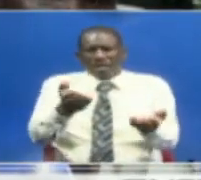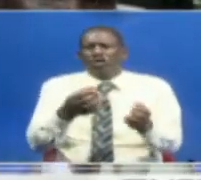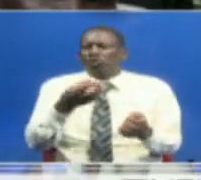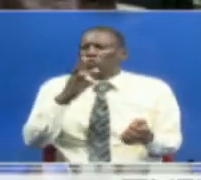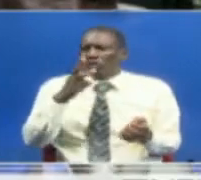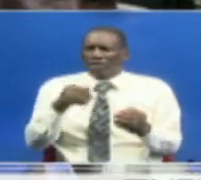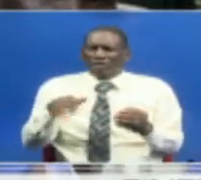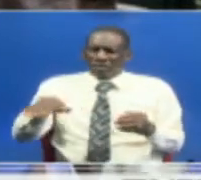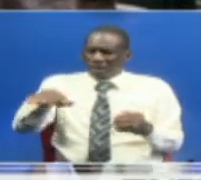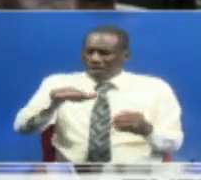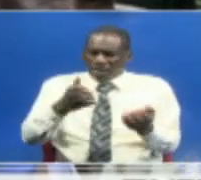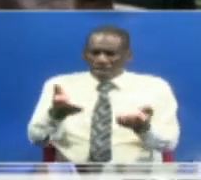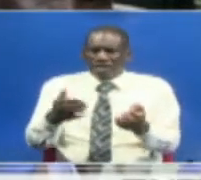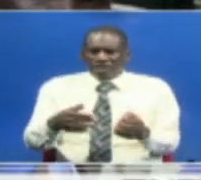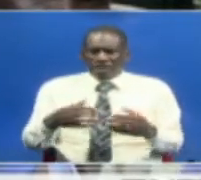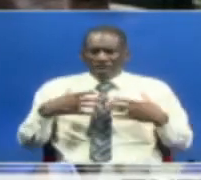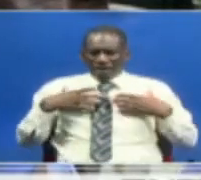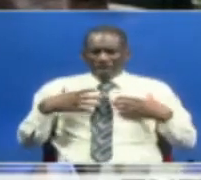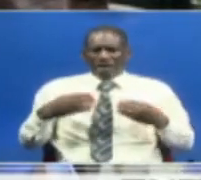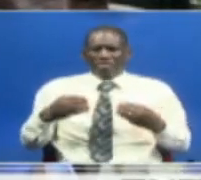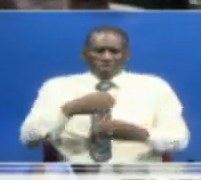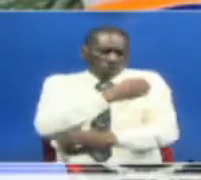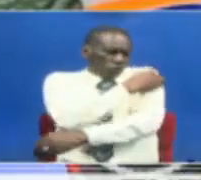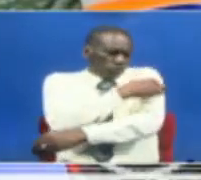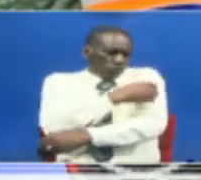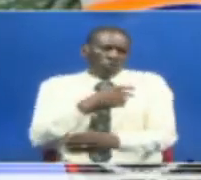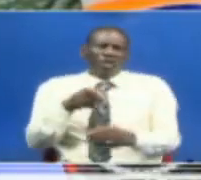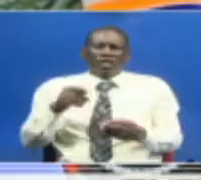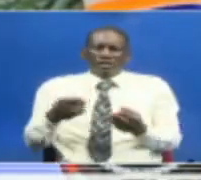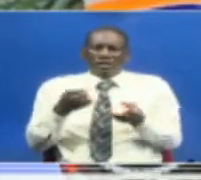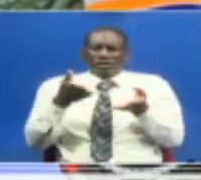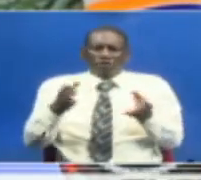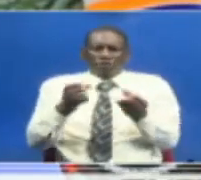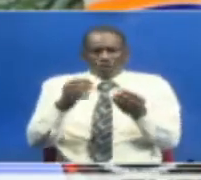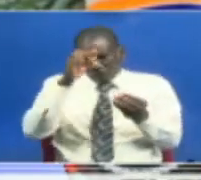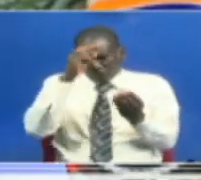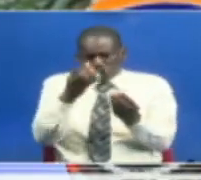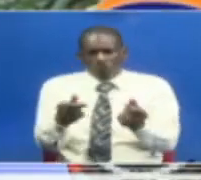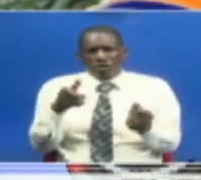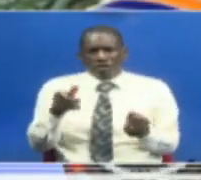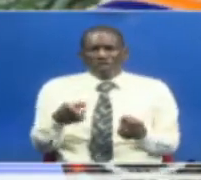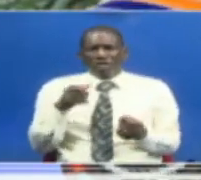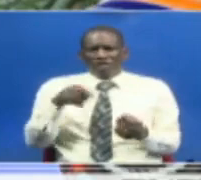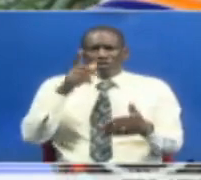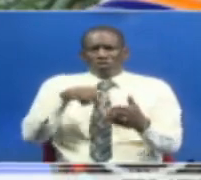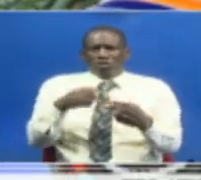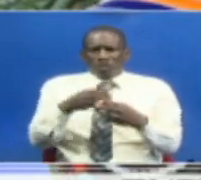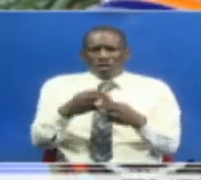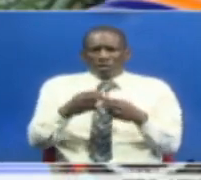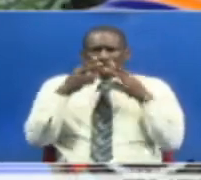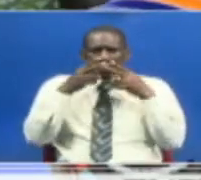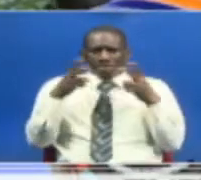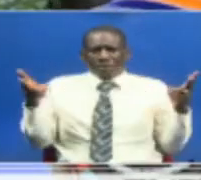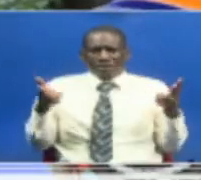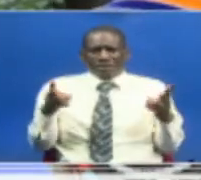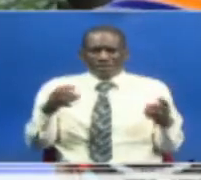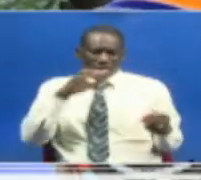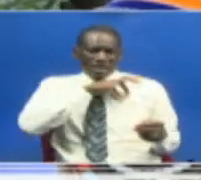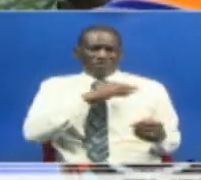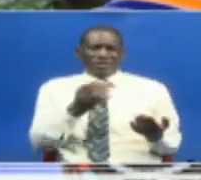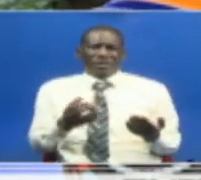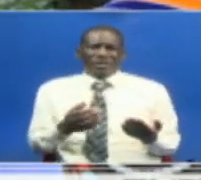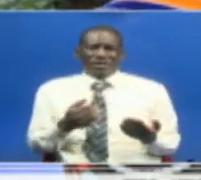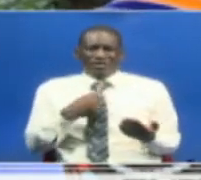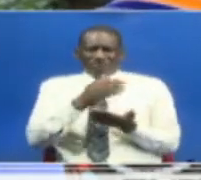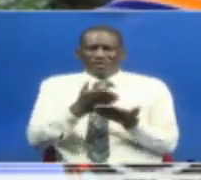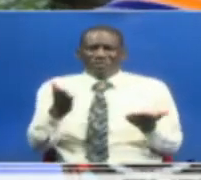health facilities. This is the thing the government should address. These are what we call in our world peace dividends, those elements that